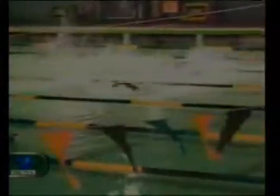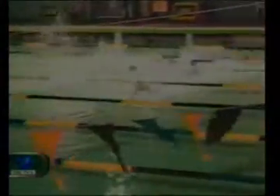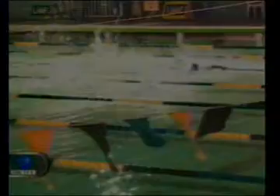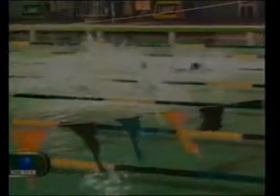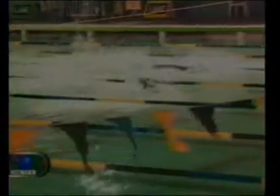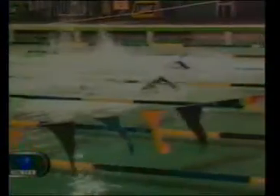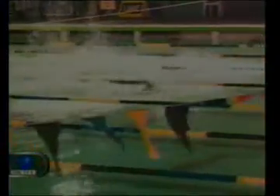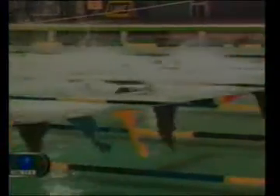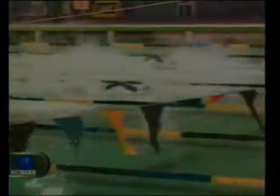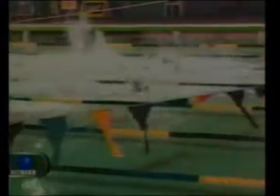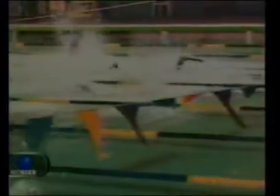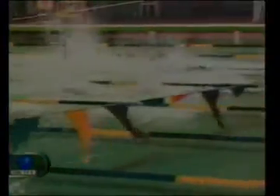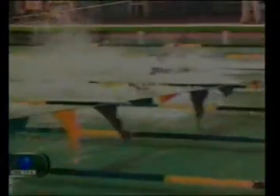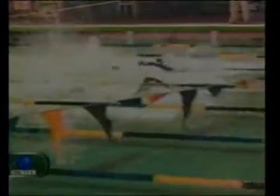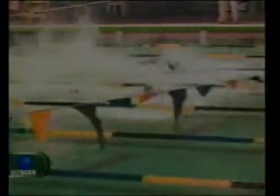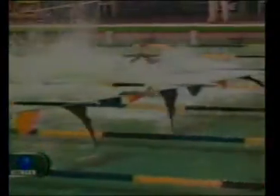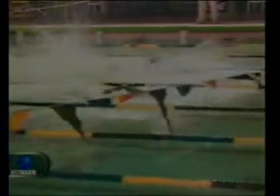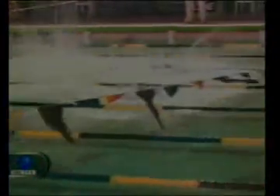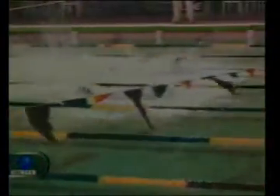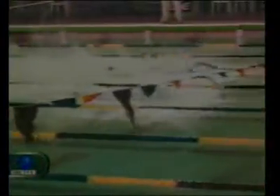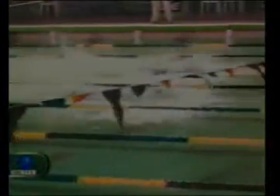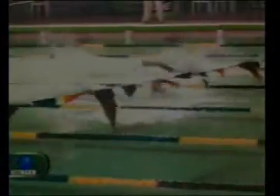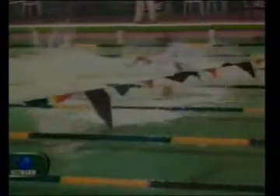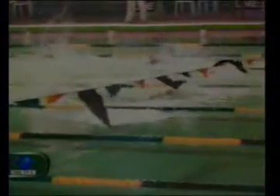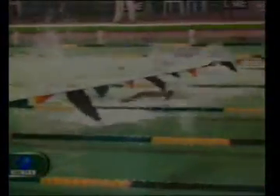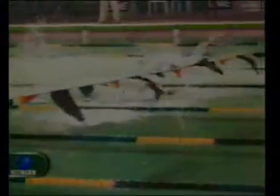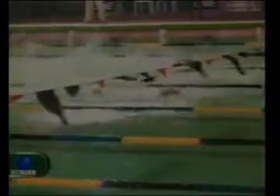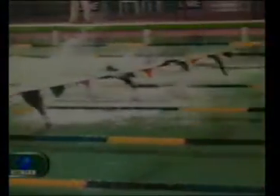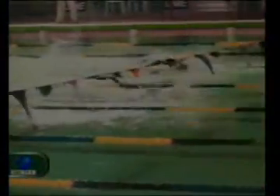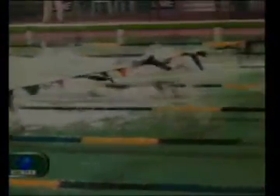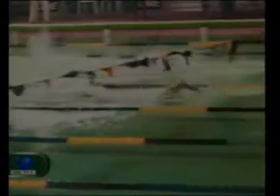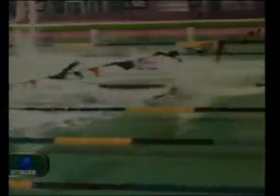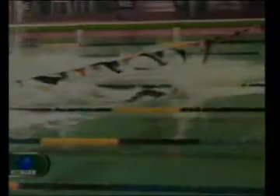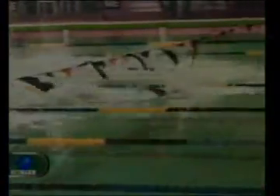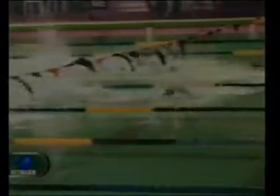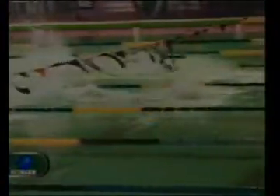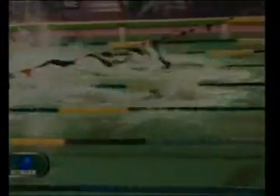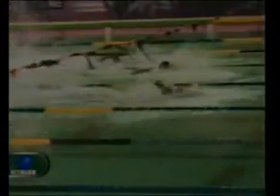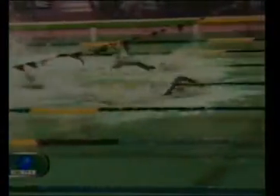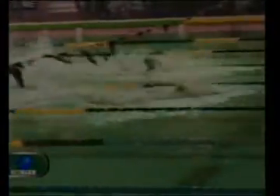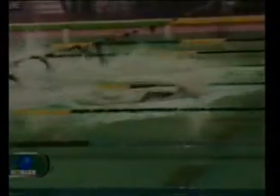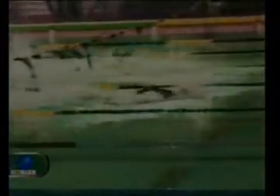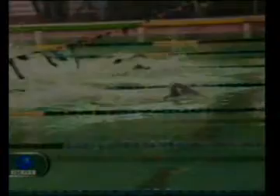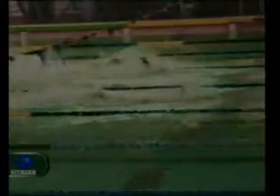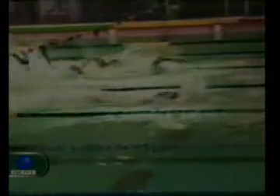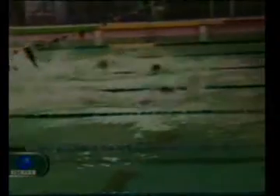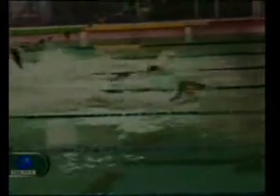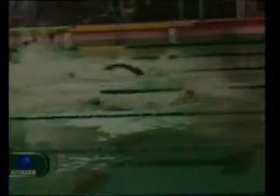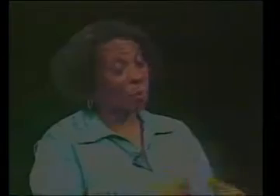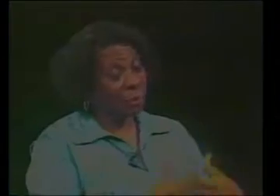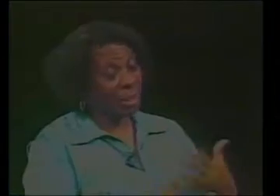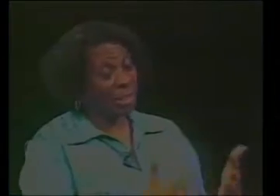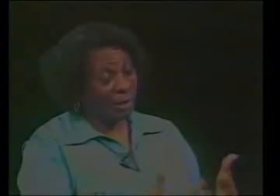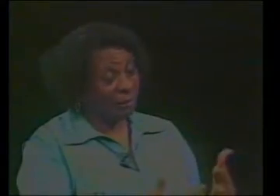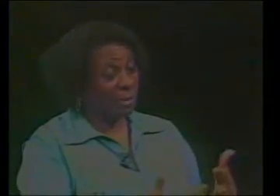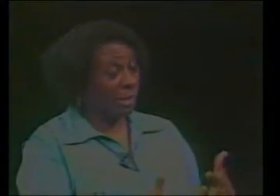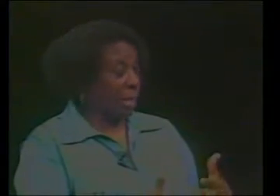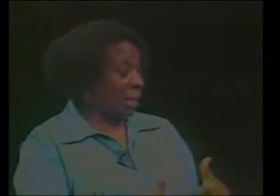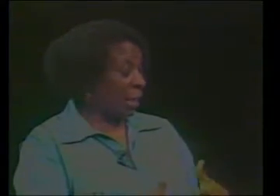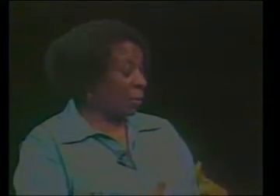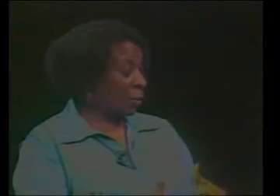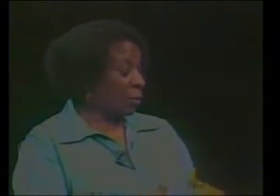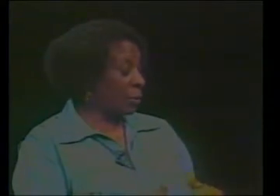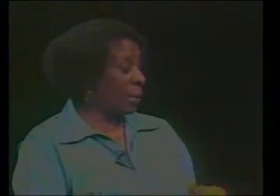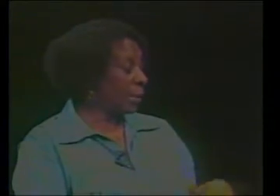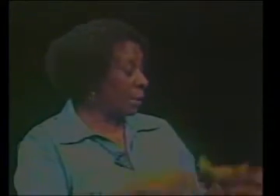investment, to look at aiding in developing our local athletes instead of only rewarding them for their achievements. There's so much work and effort